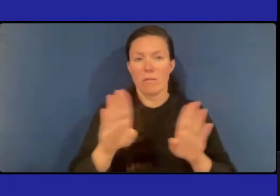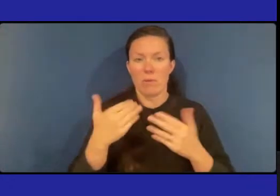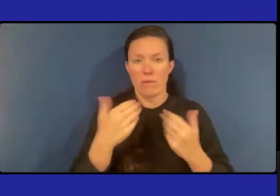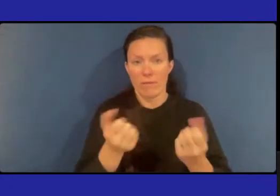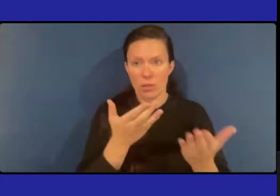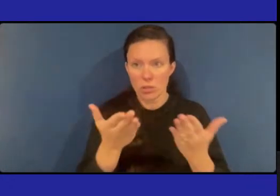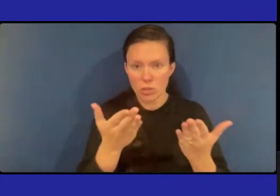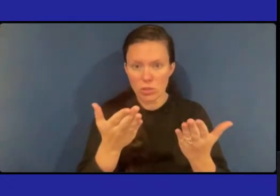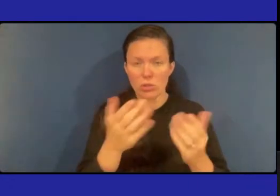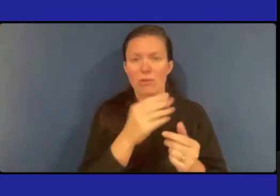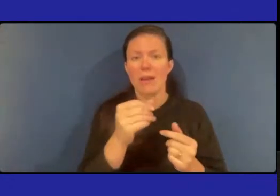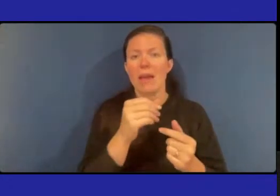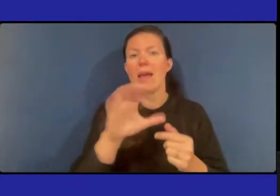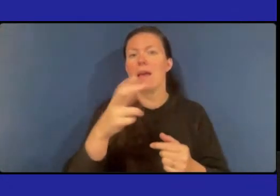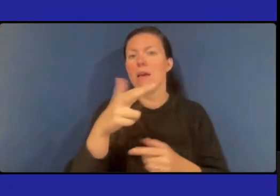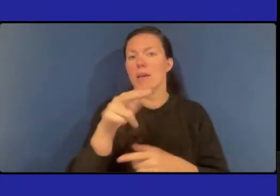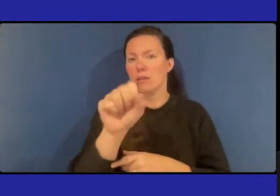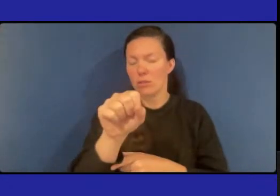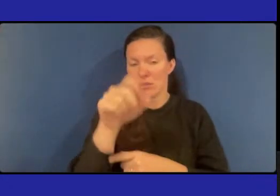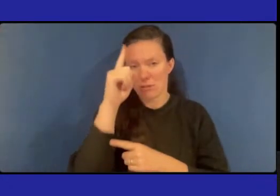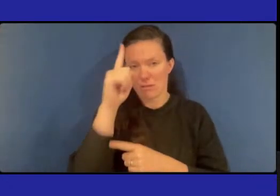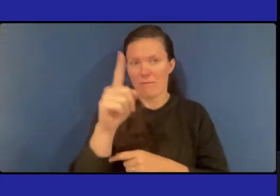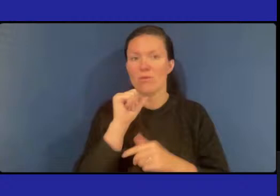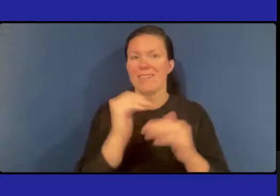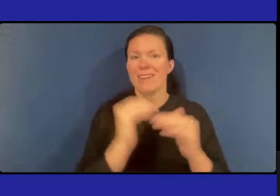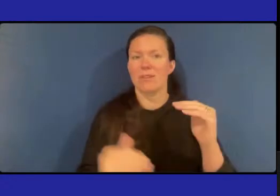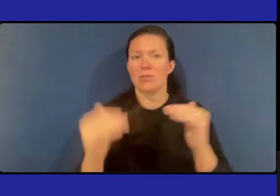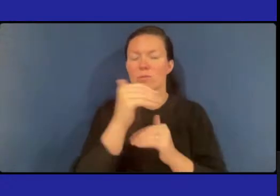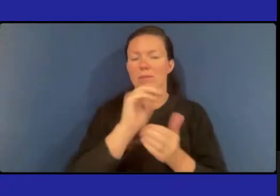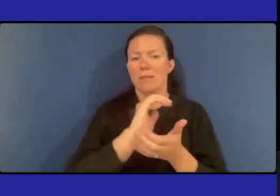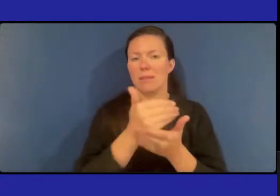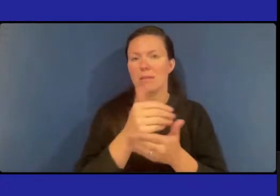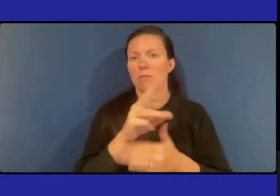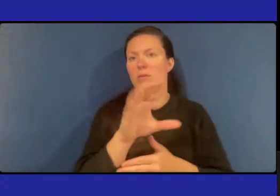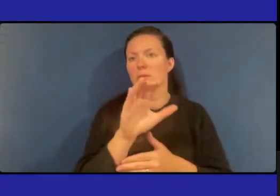services at correctional health facilities for a not to exceed amount of